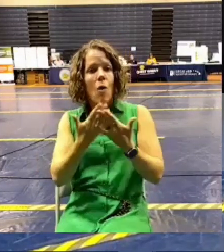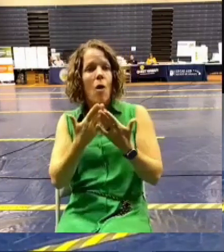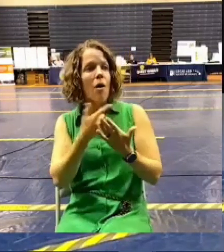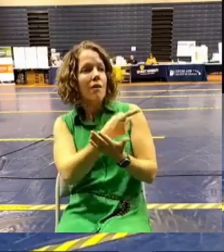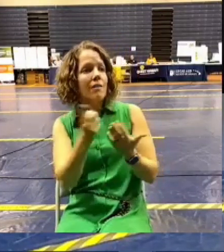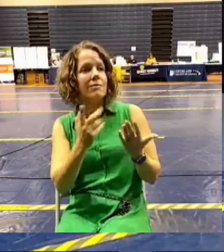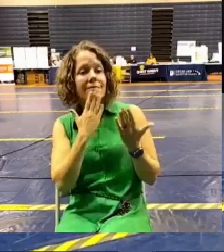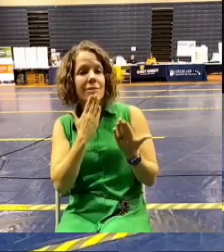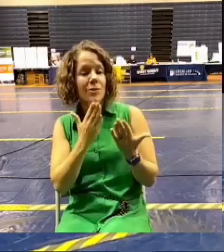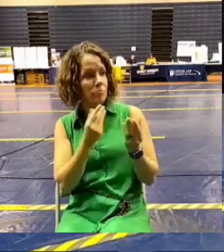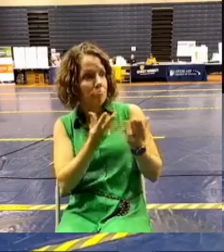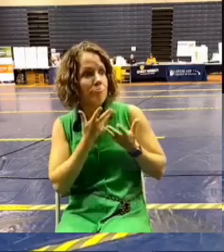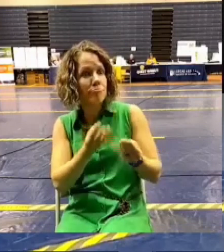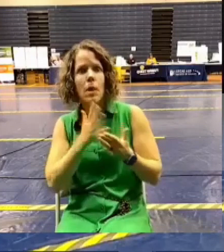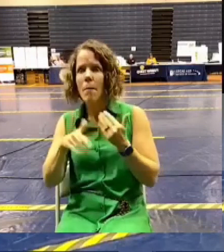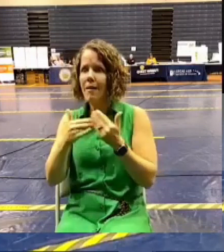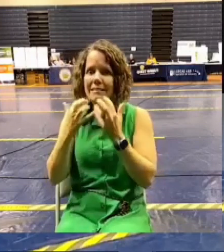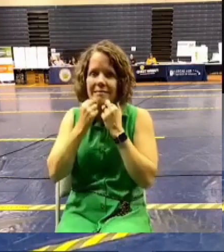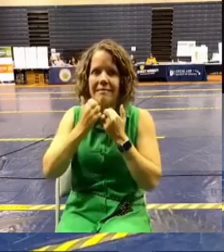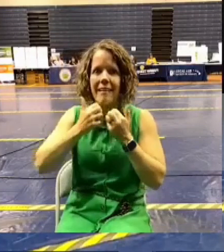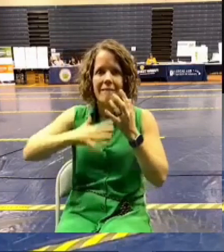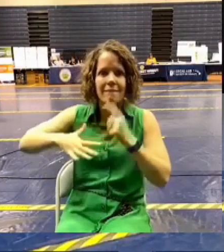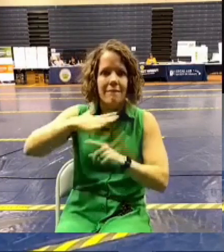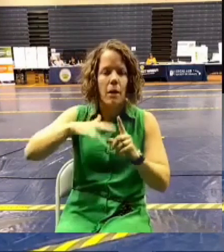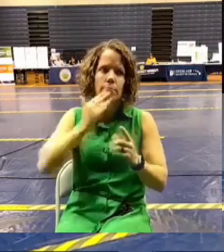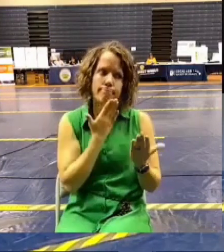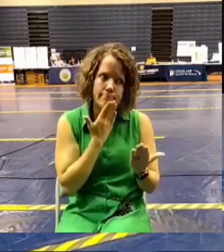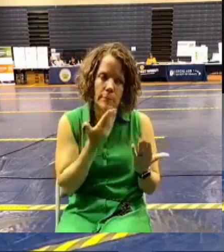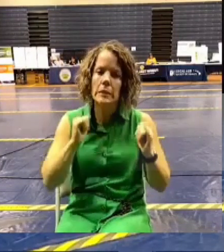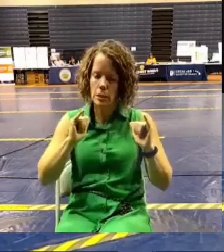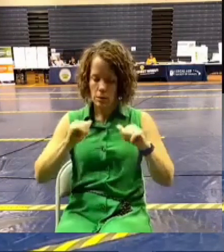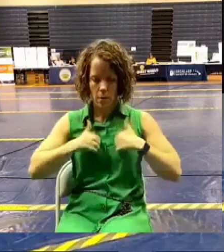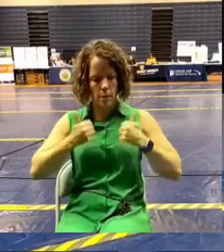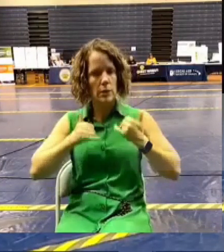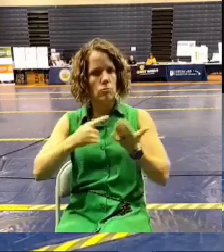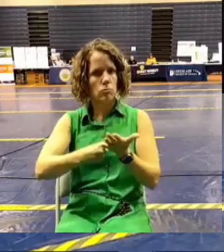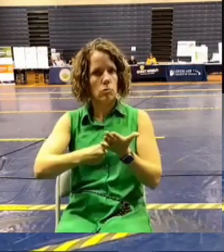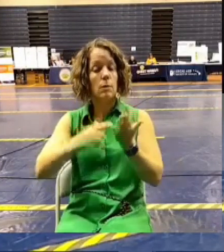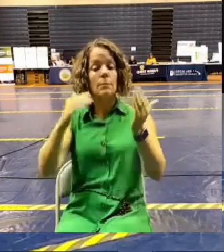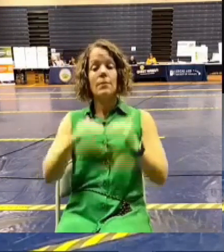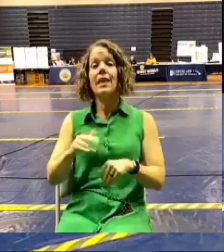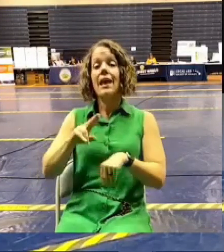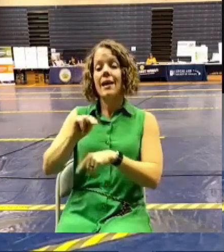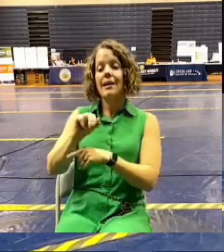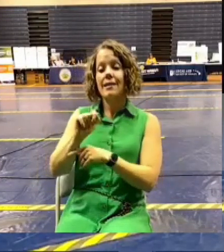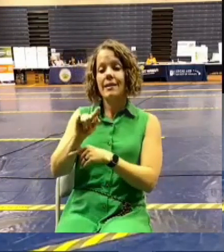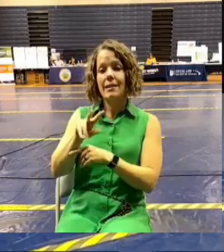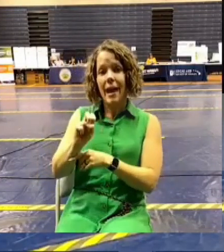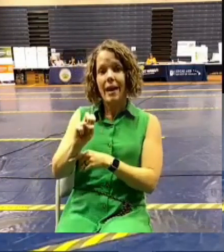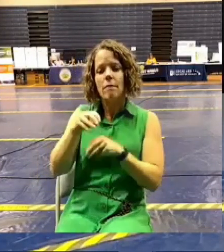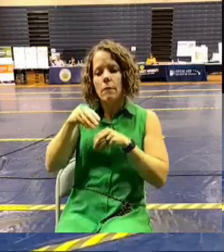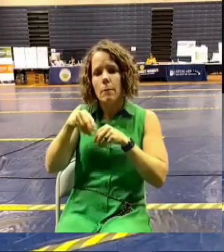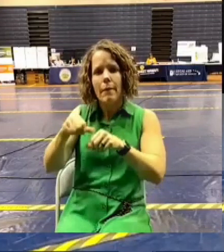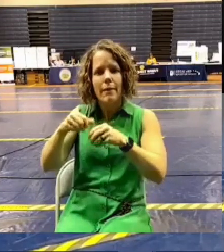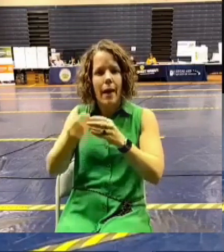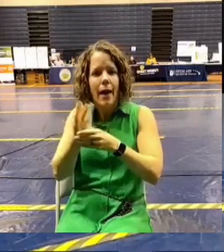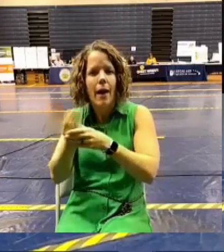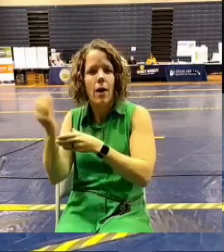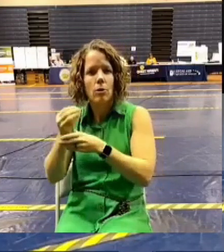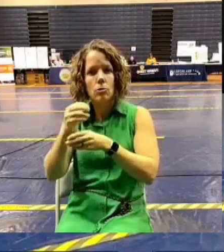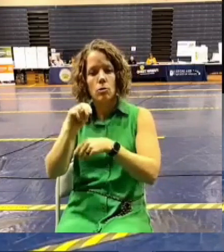mindful. It's on the table. Number five, establishing a native plant nursery for revegetation of burn areas and